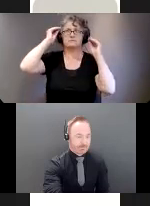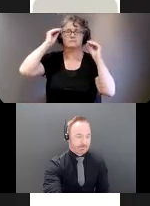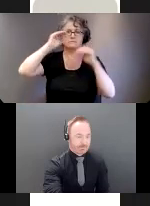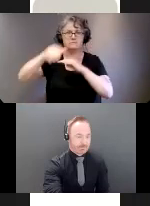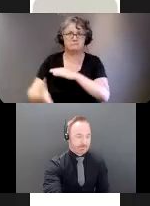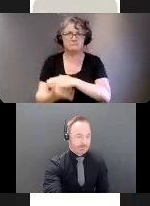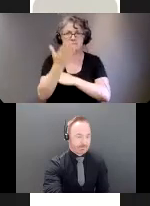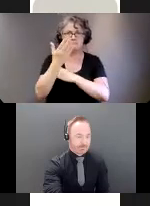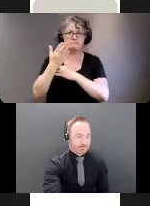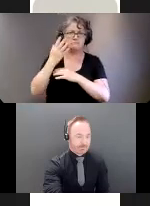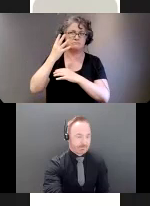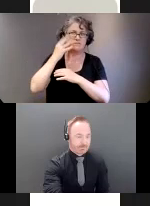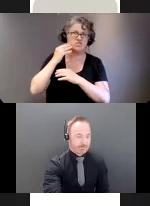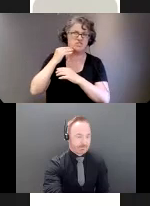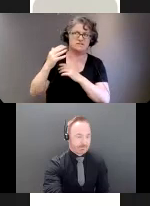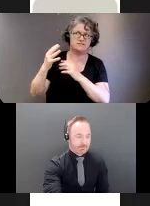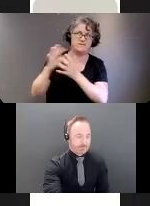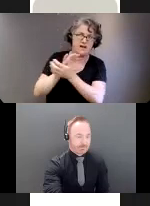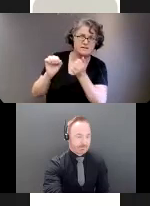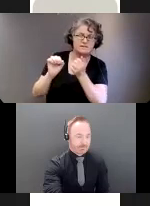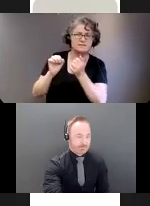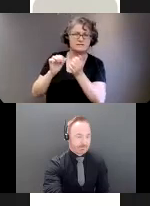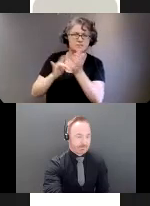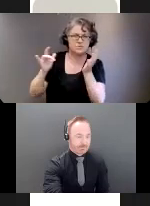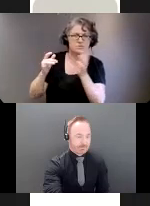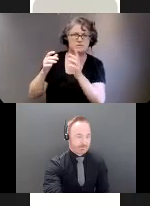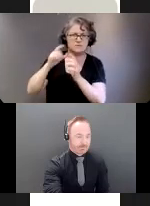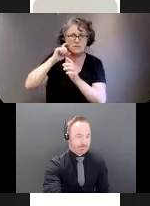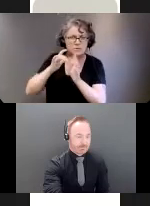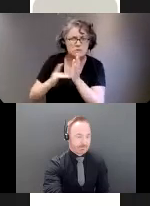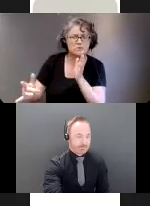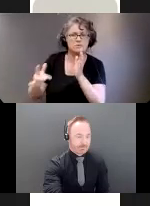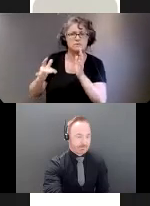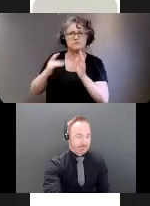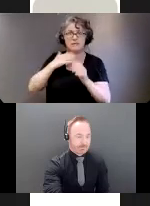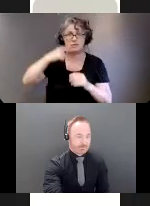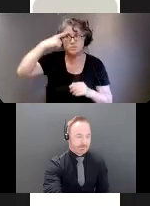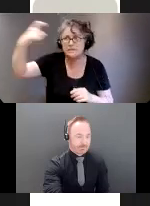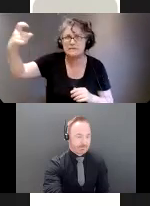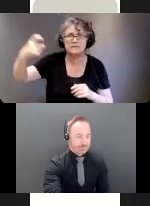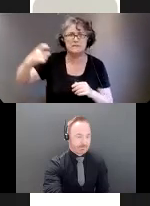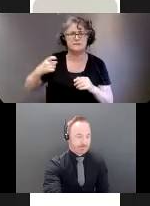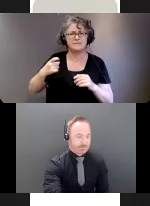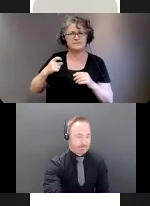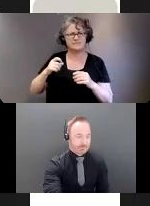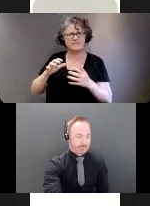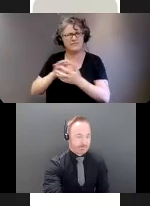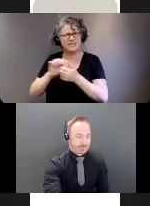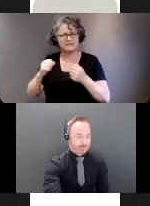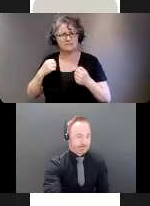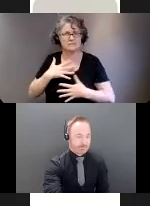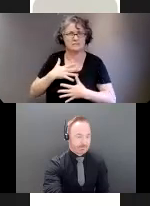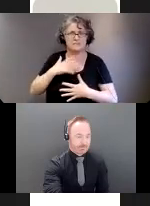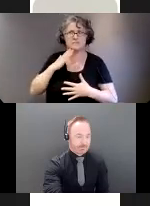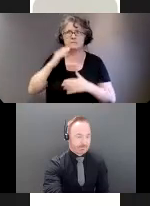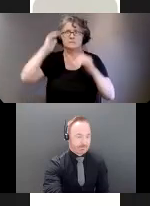and violence she's experiencing, whether that's sexual abuse, whether that's nightmares, whether that's fearfulness,